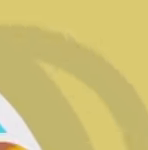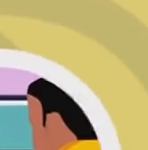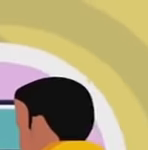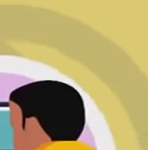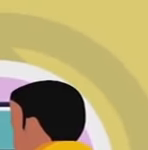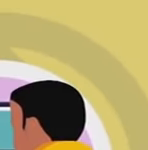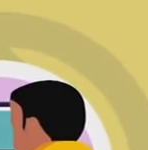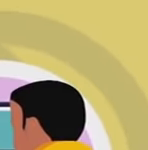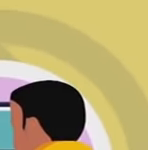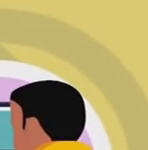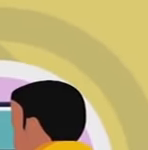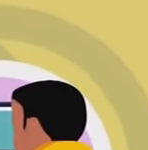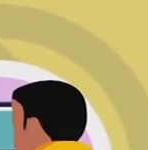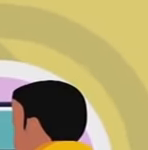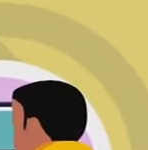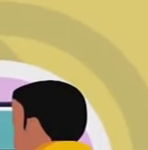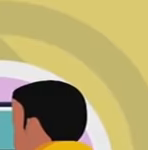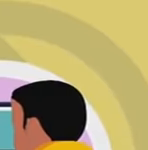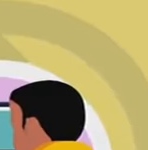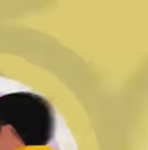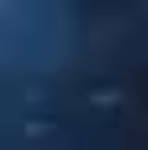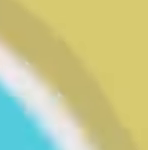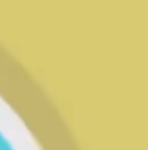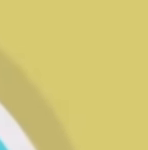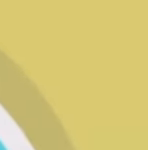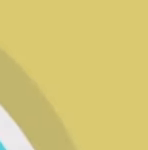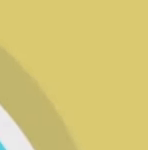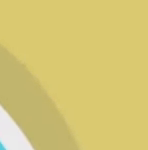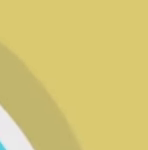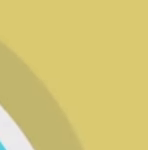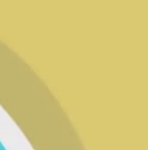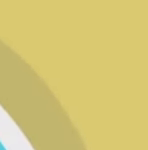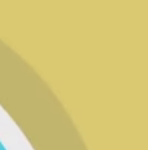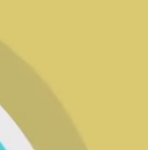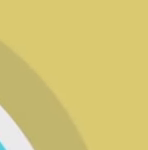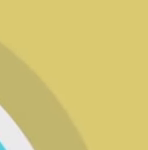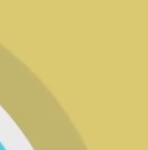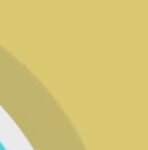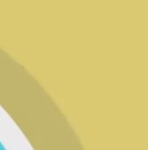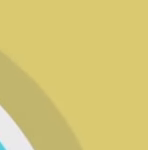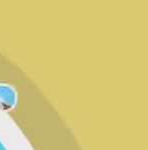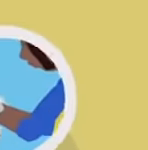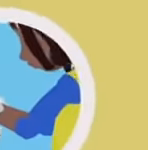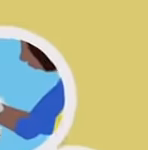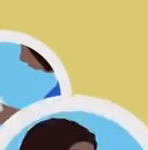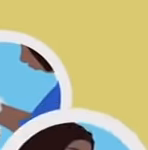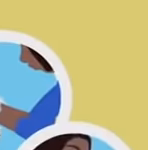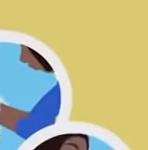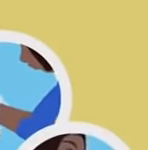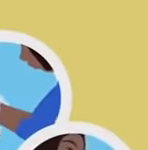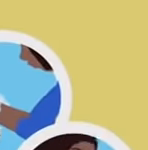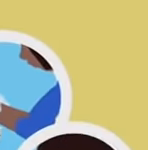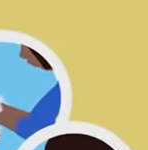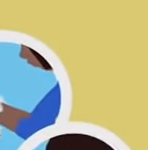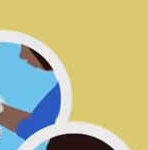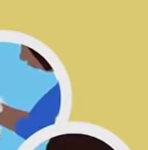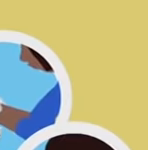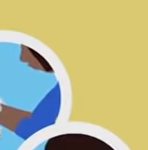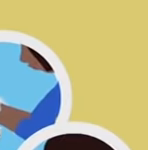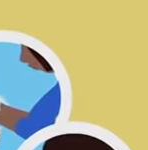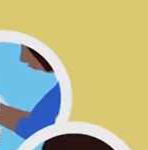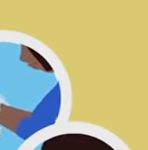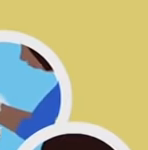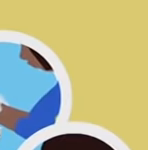games, and allow them to connect virtually with their friends. Finally, remind your children to continue to practice good hygiene habits and